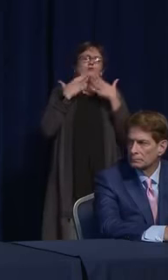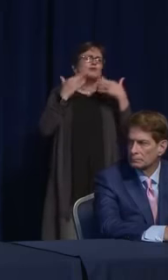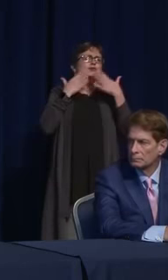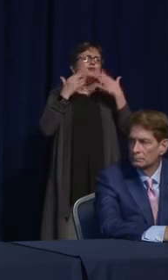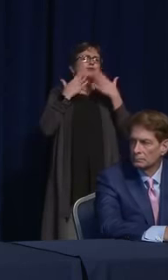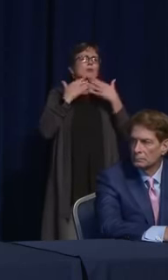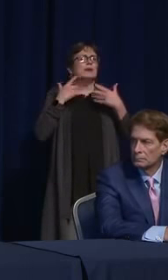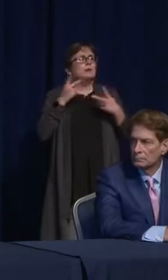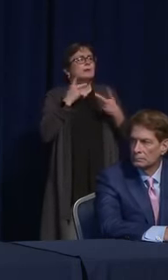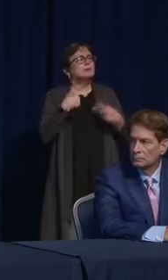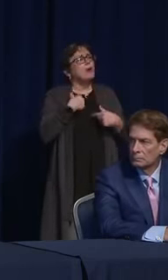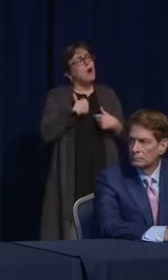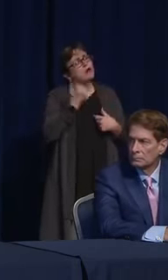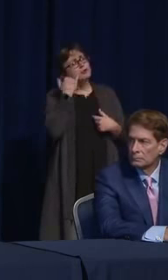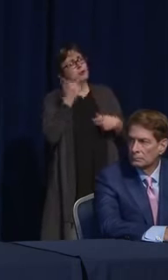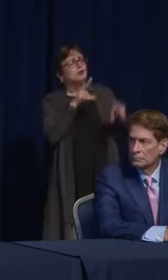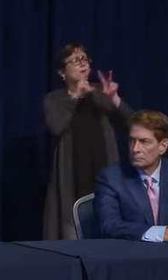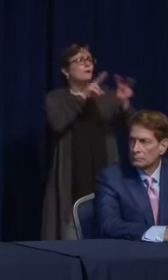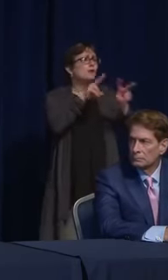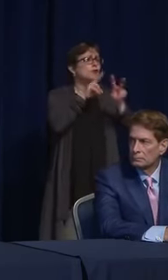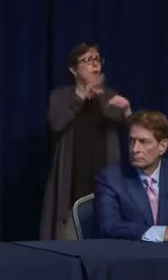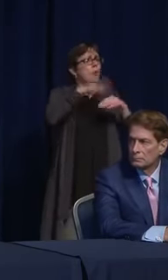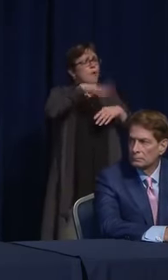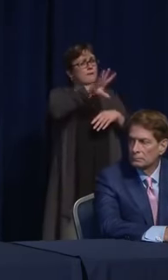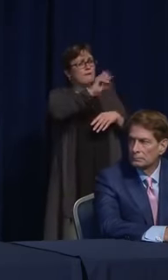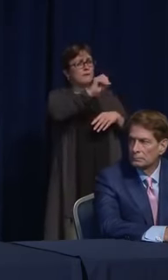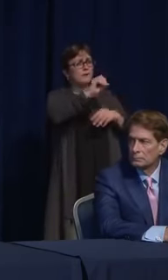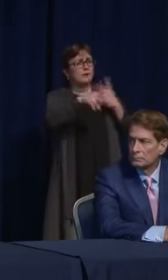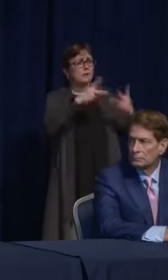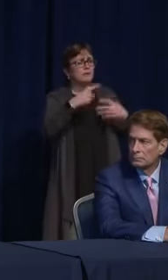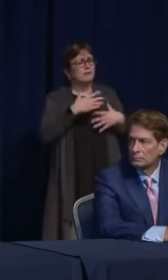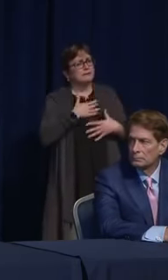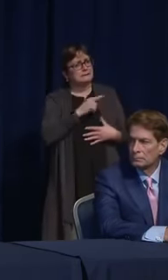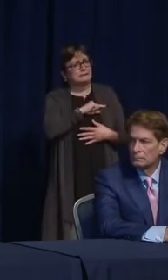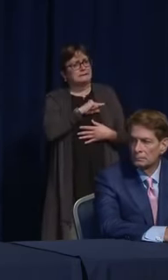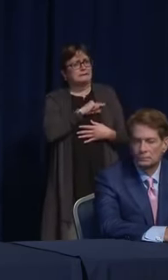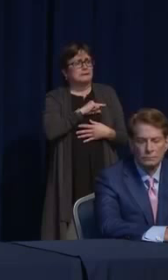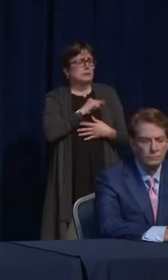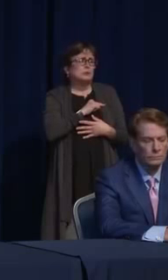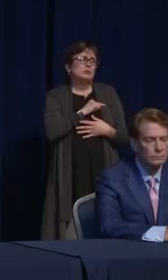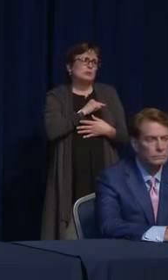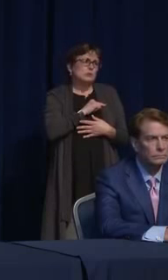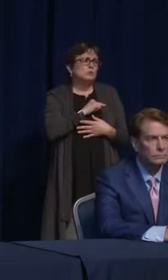more than 50 people? And I feel awful about it, but the fact of the matter is we've got to